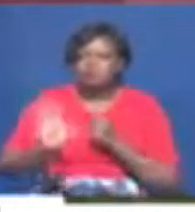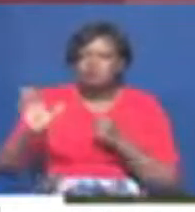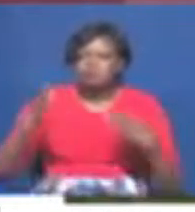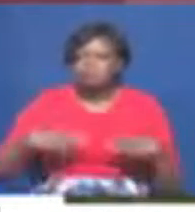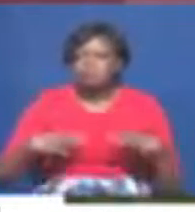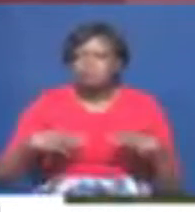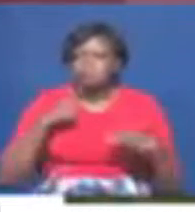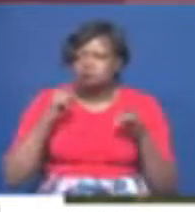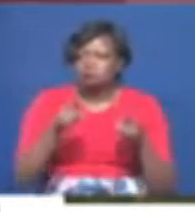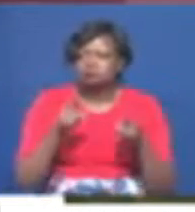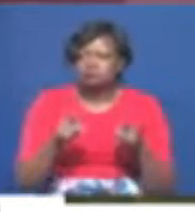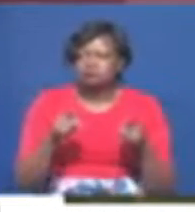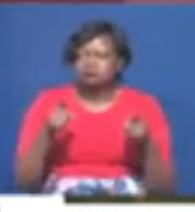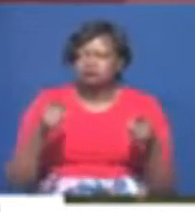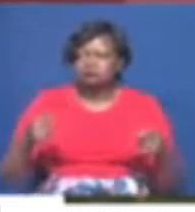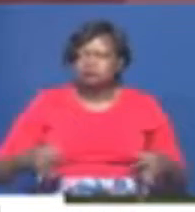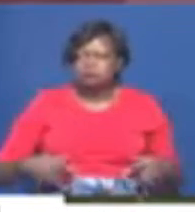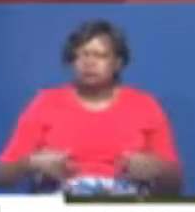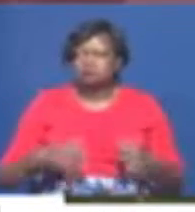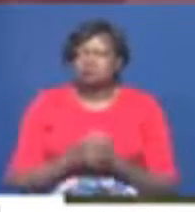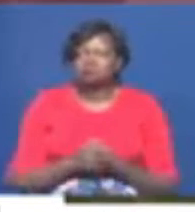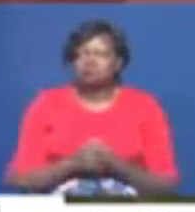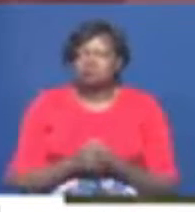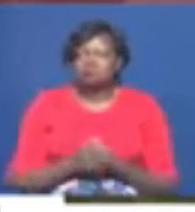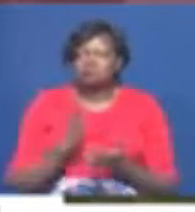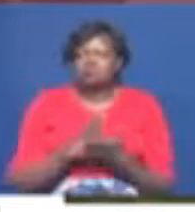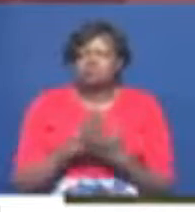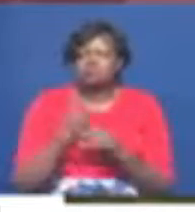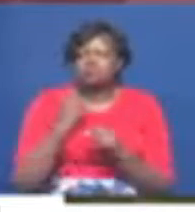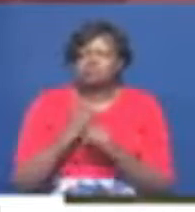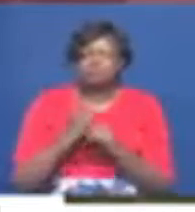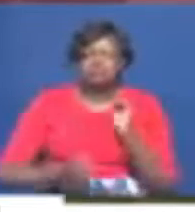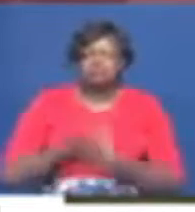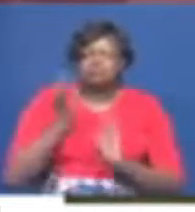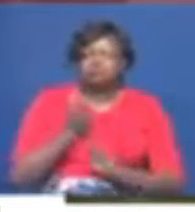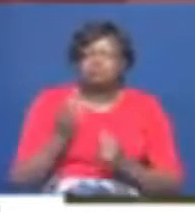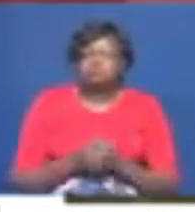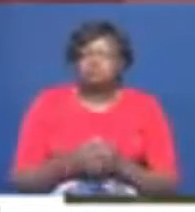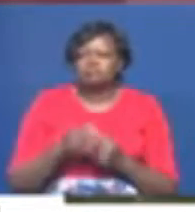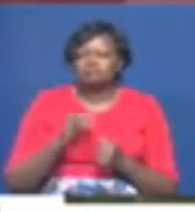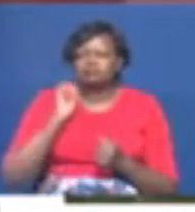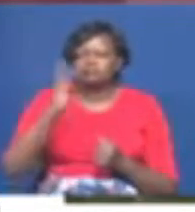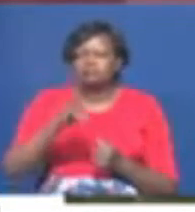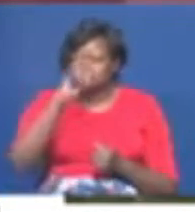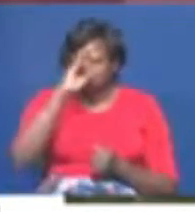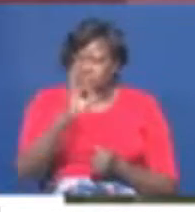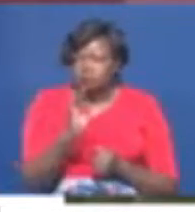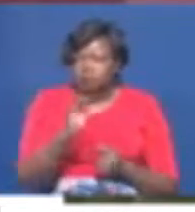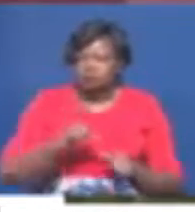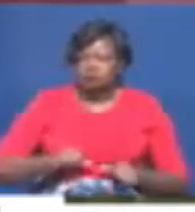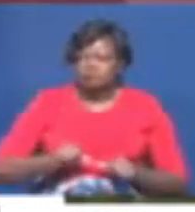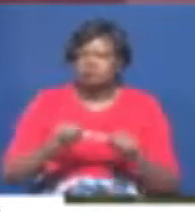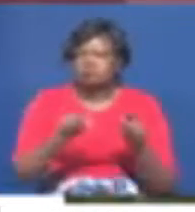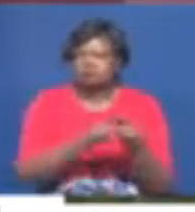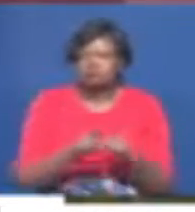are inciting our people. We are not taking a minute to do so. We are going to tighten as we go on and as the